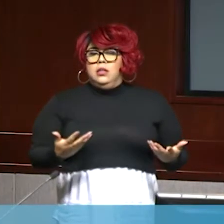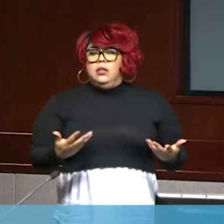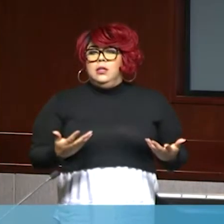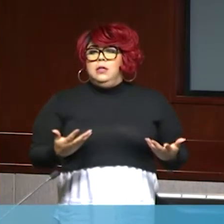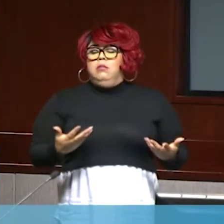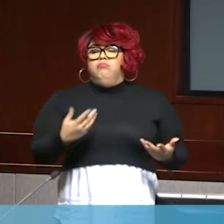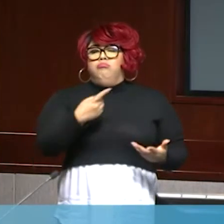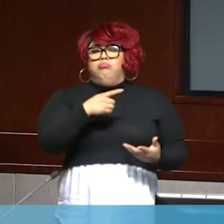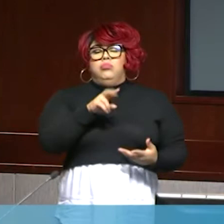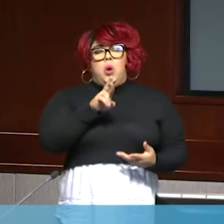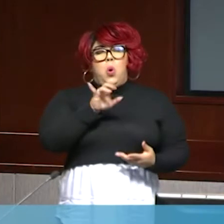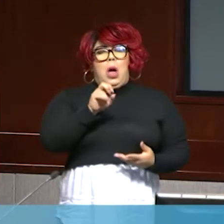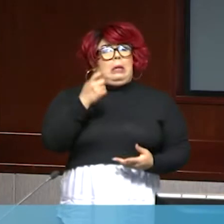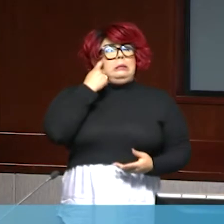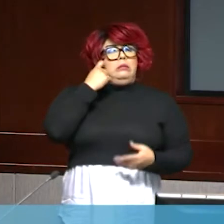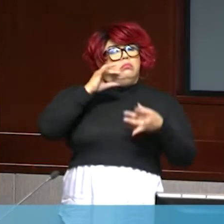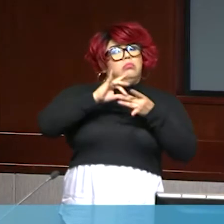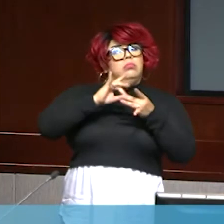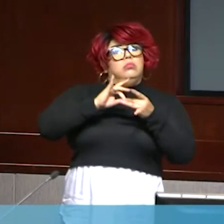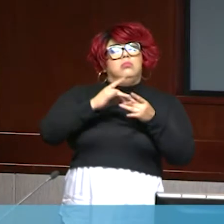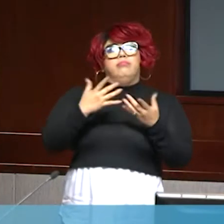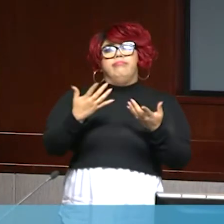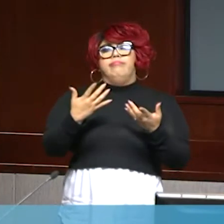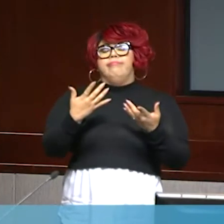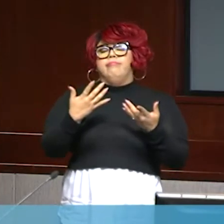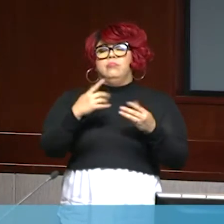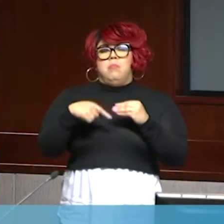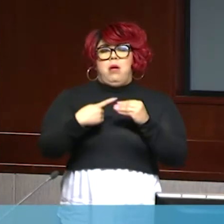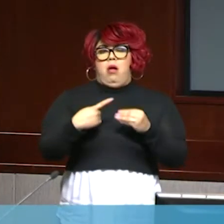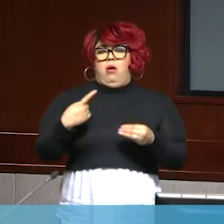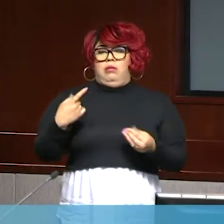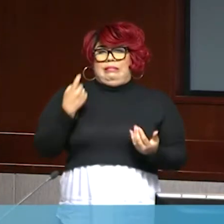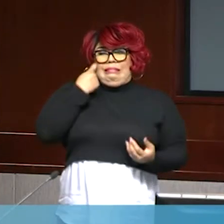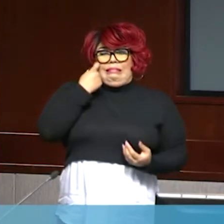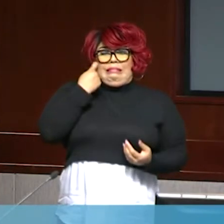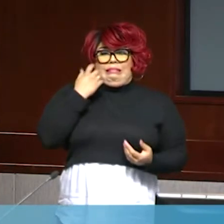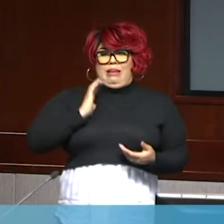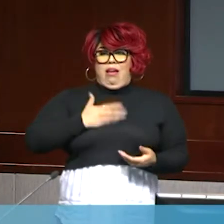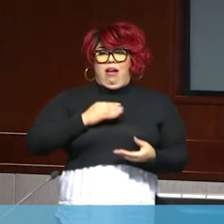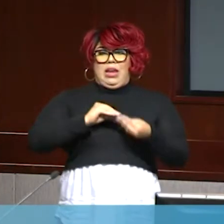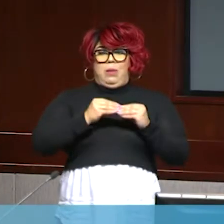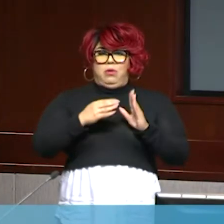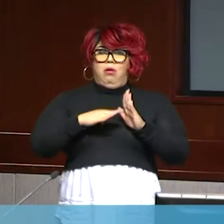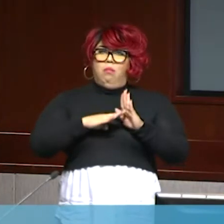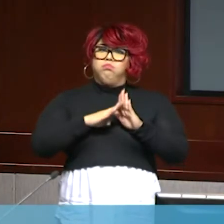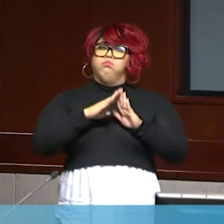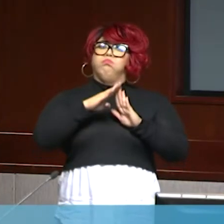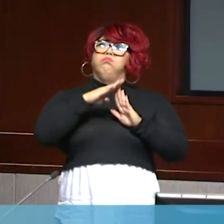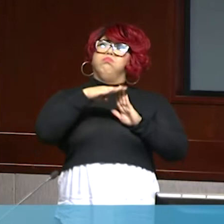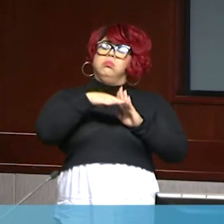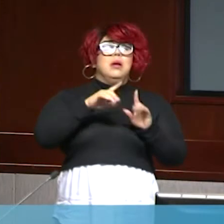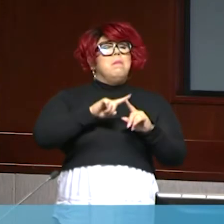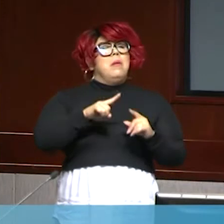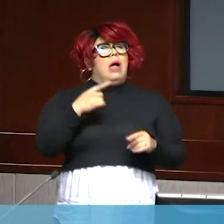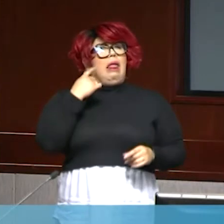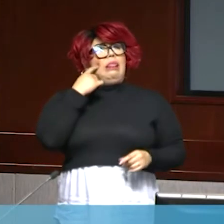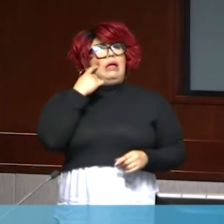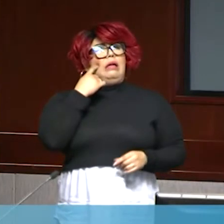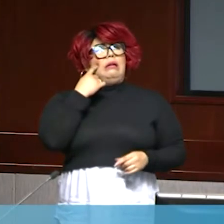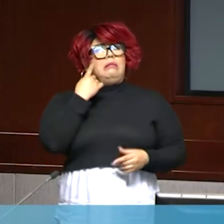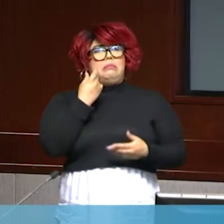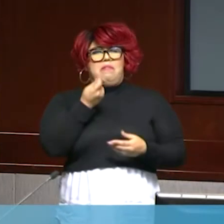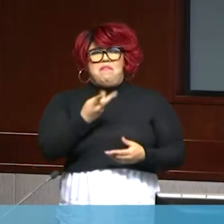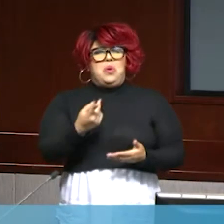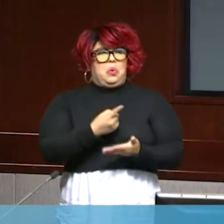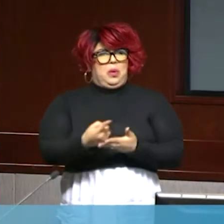dealing with this, this increased situation. But a few weeks back, I know it was too soon to say